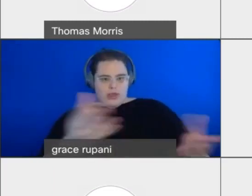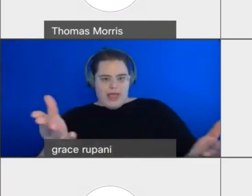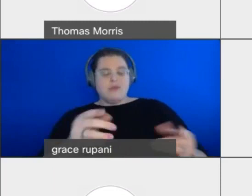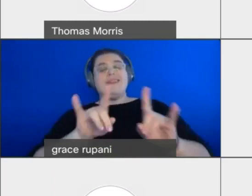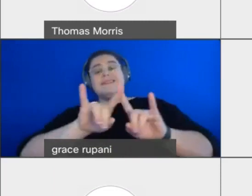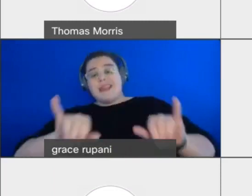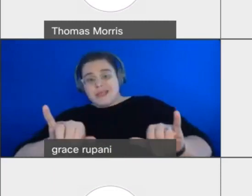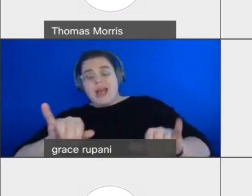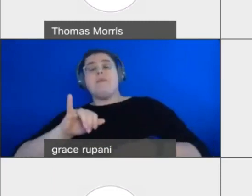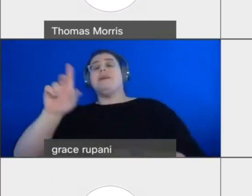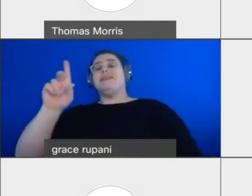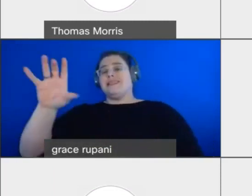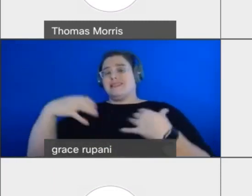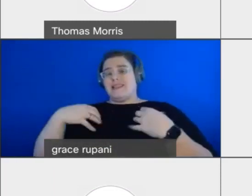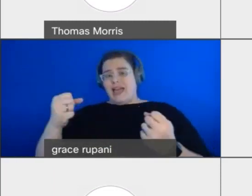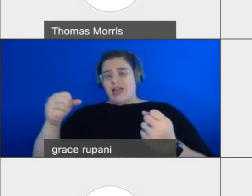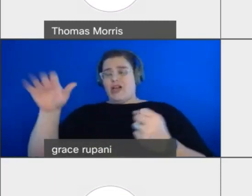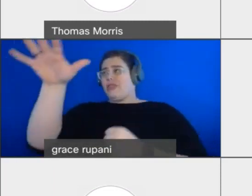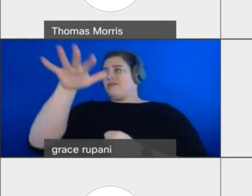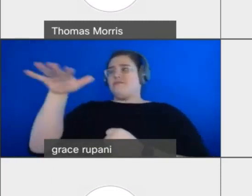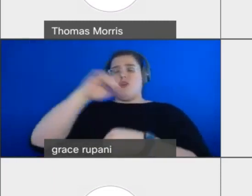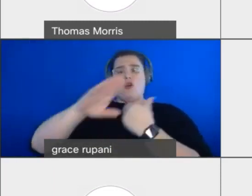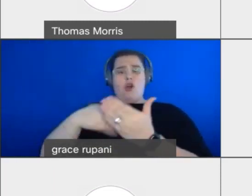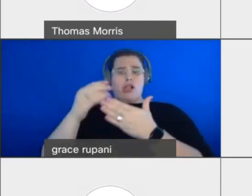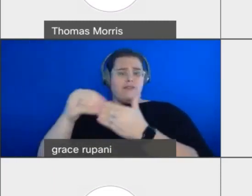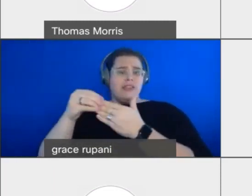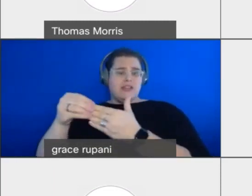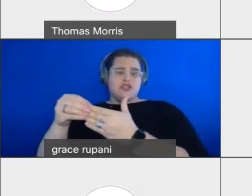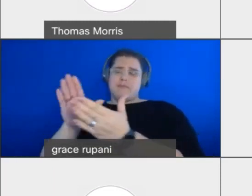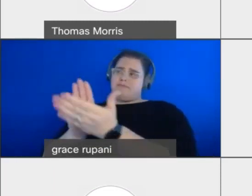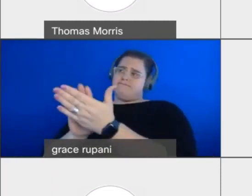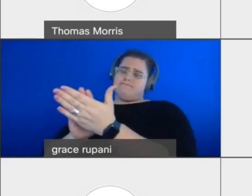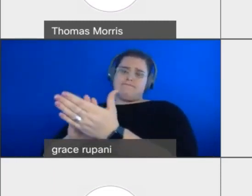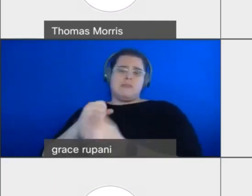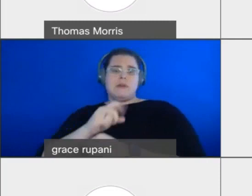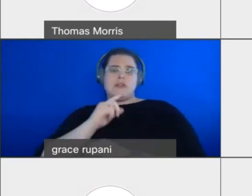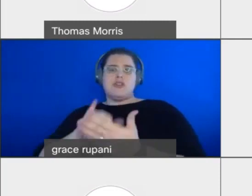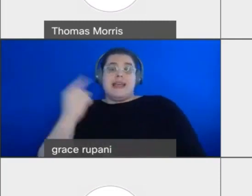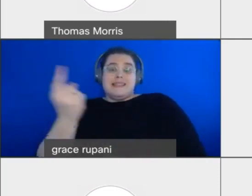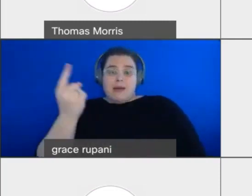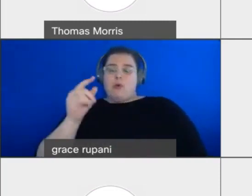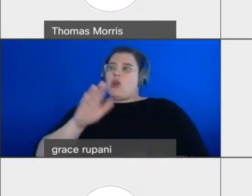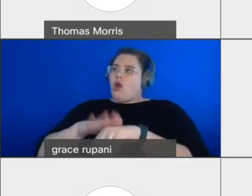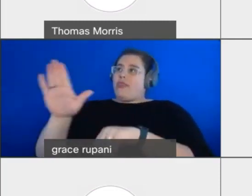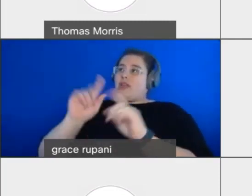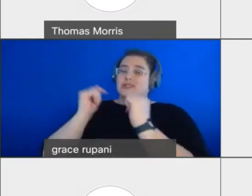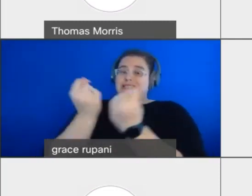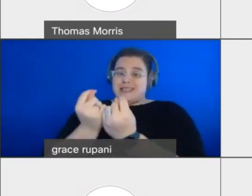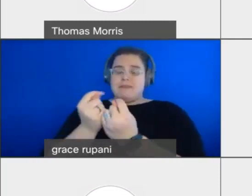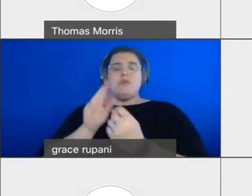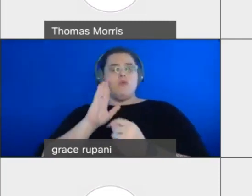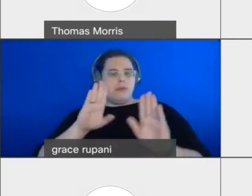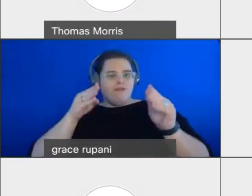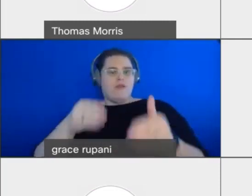Health that is, making sure that there's someone on that team who is focused on this issue.